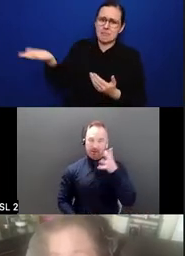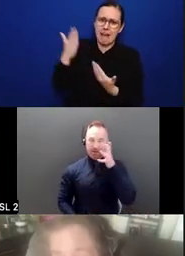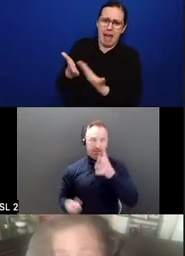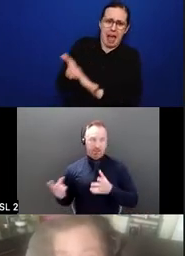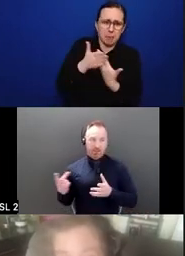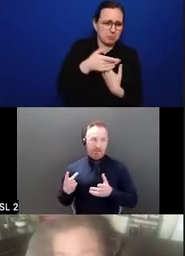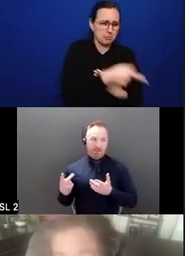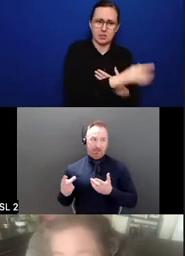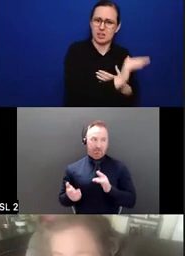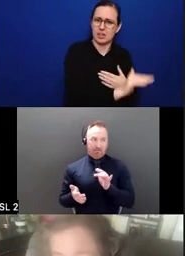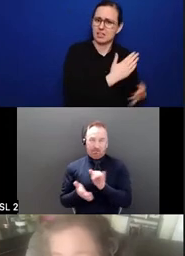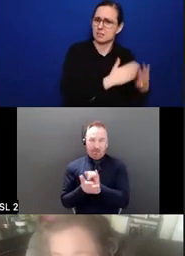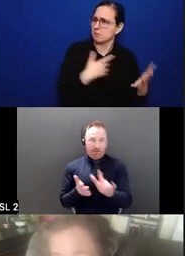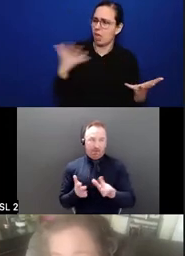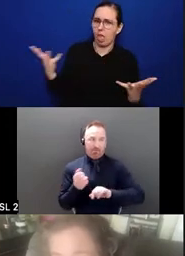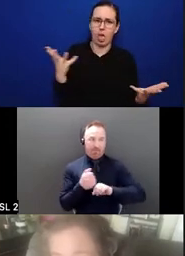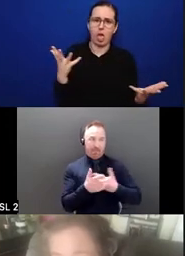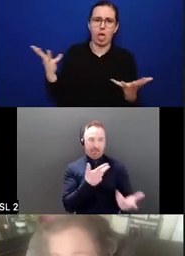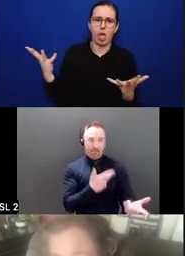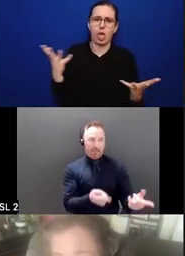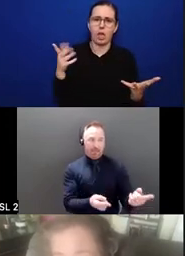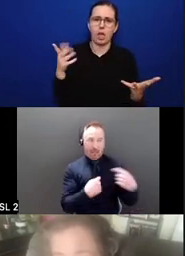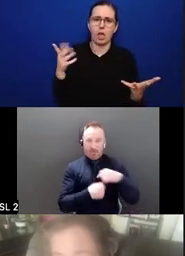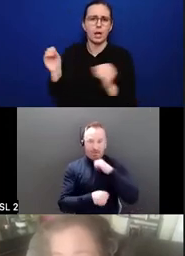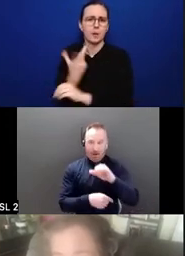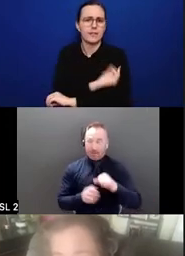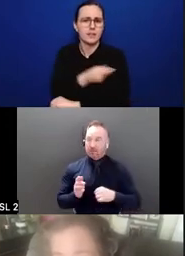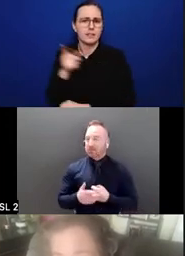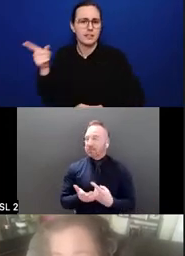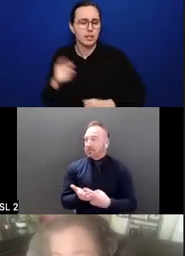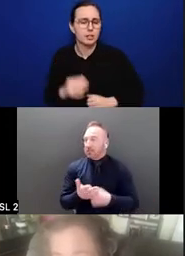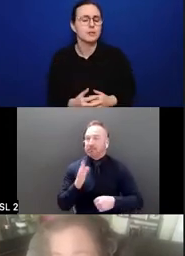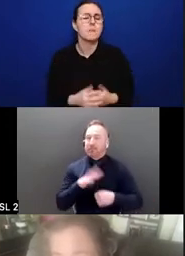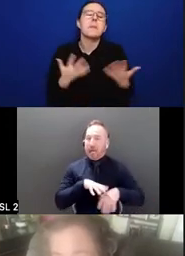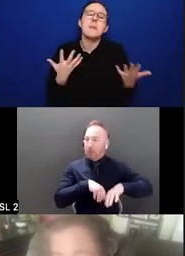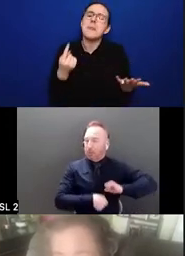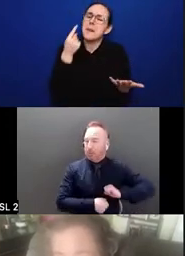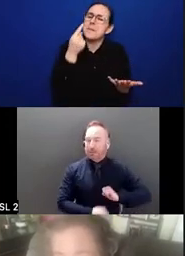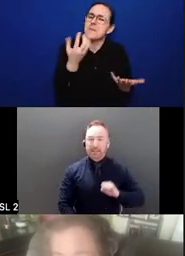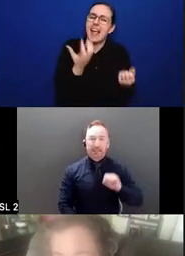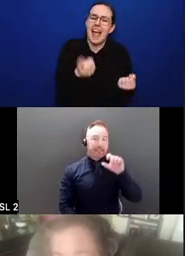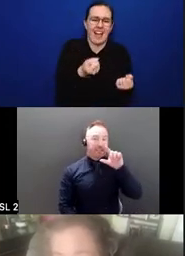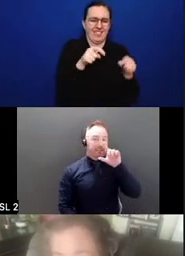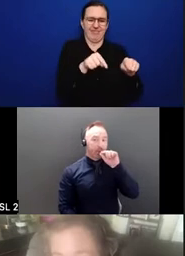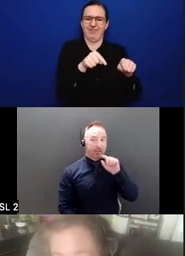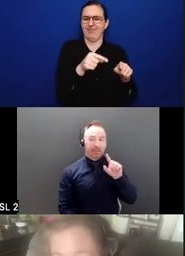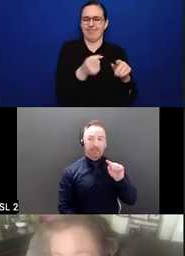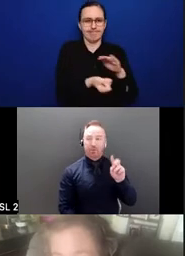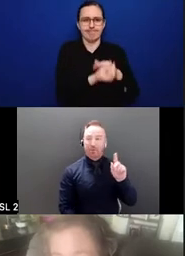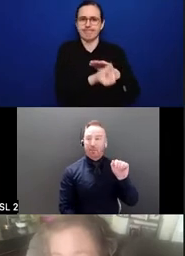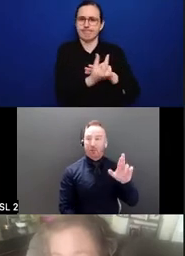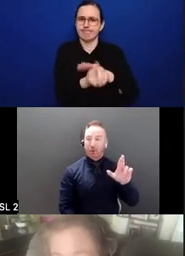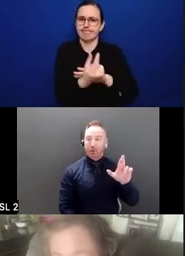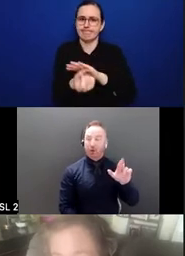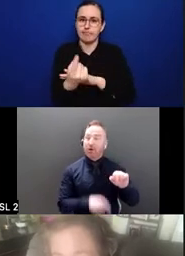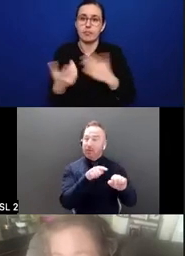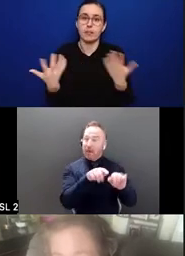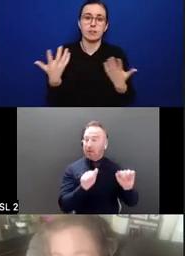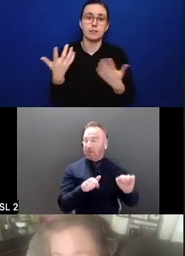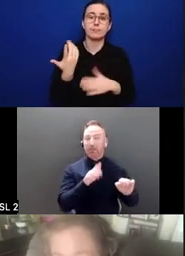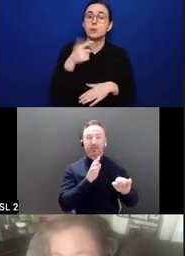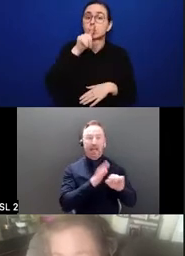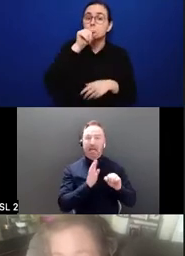to heartbreaking situations. Twitter, for example, became a space for people to reach out and connect. And when a young